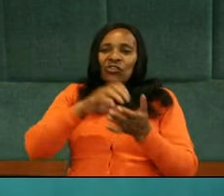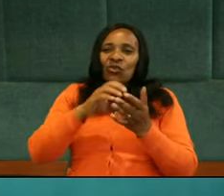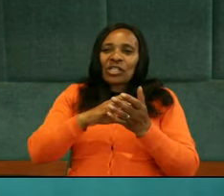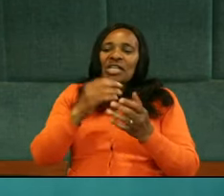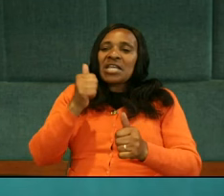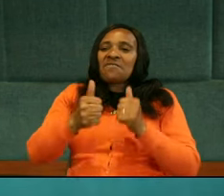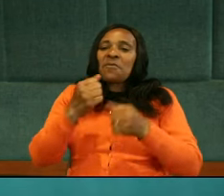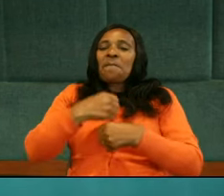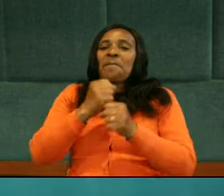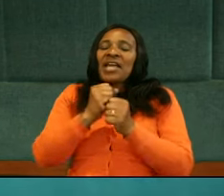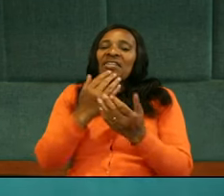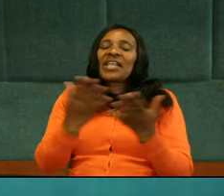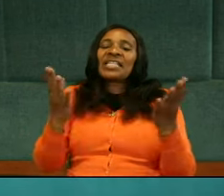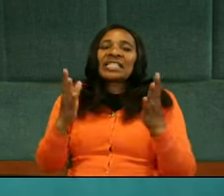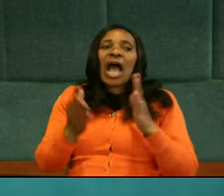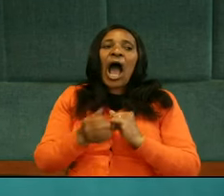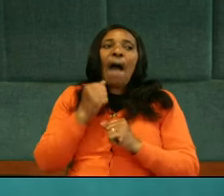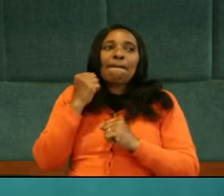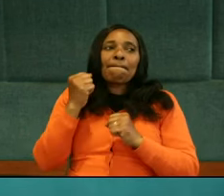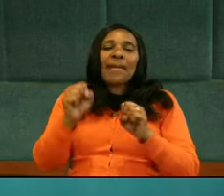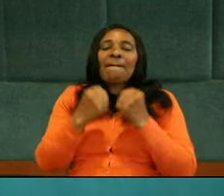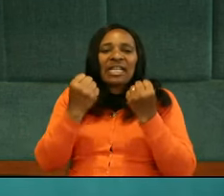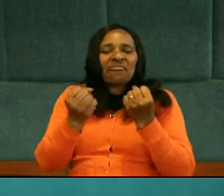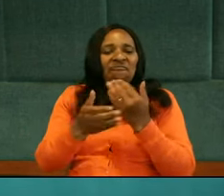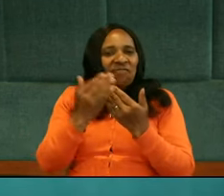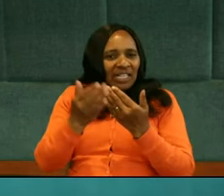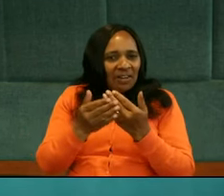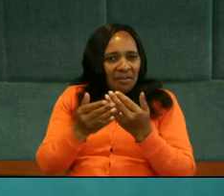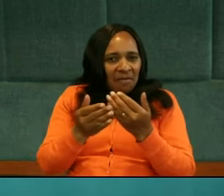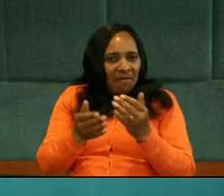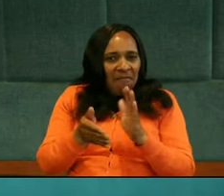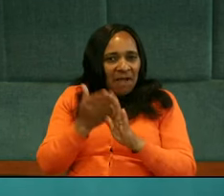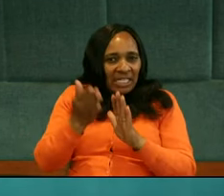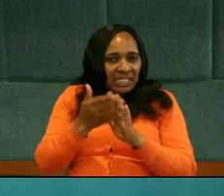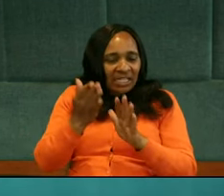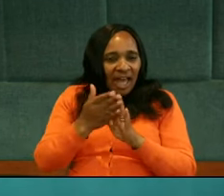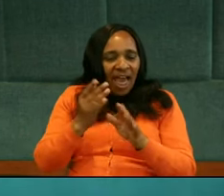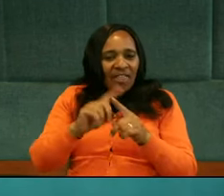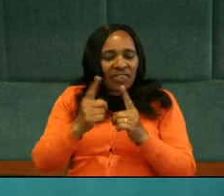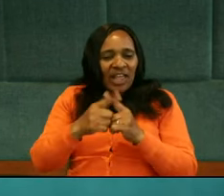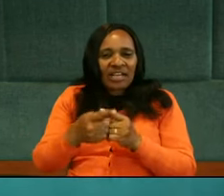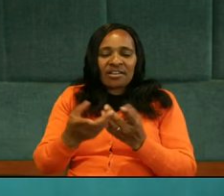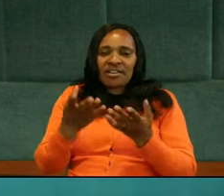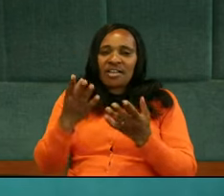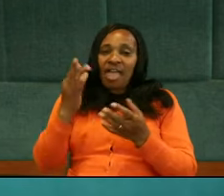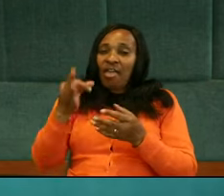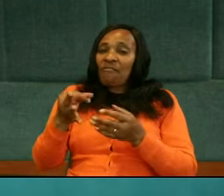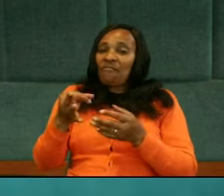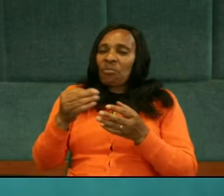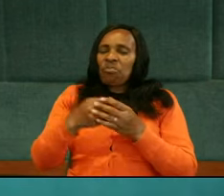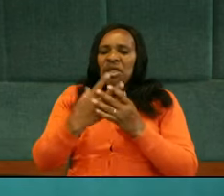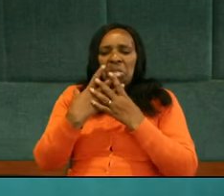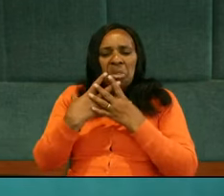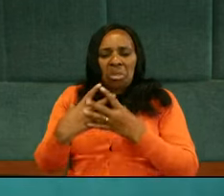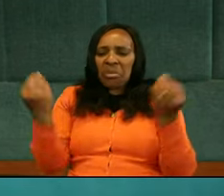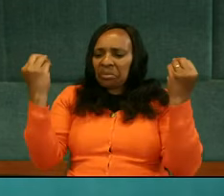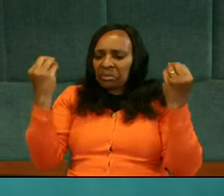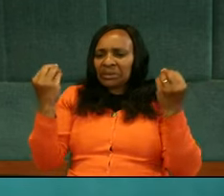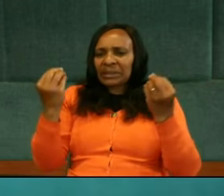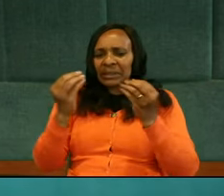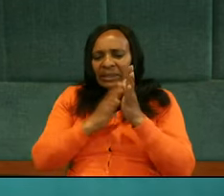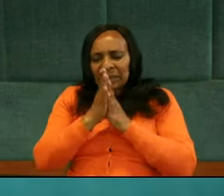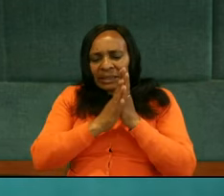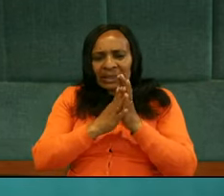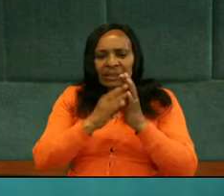things happen faster. And F, I lose interest and move on to something